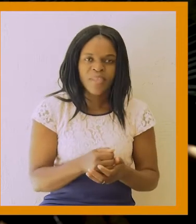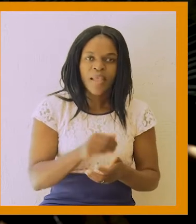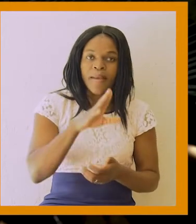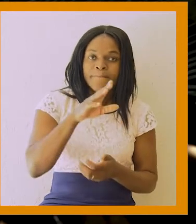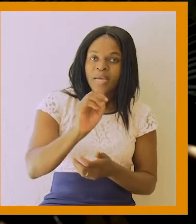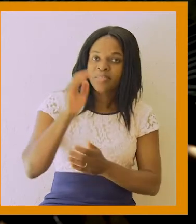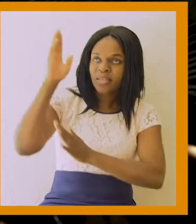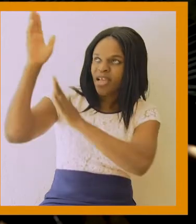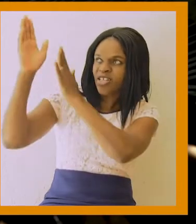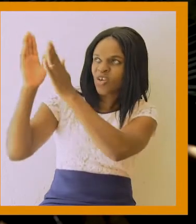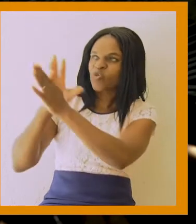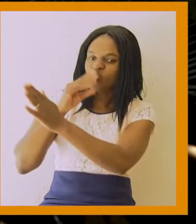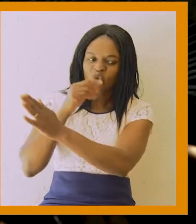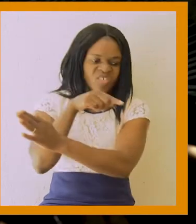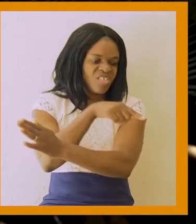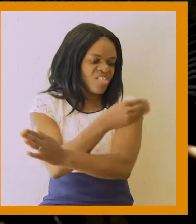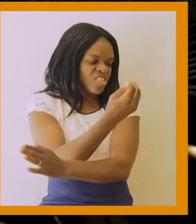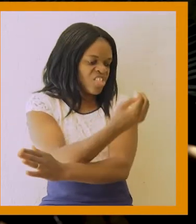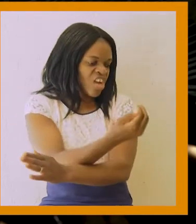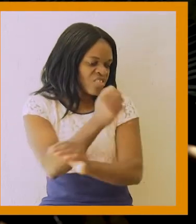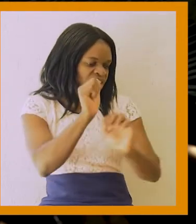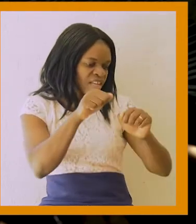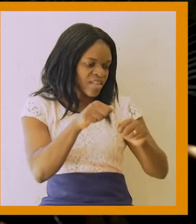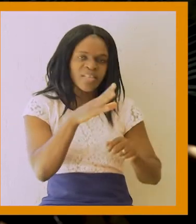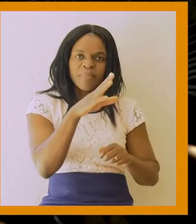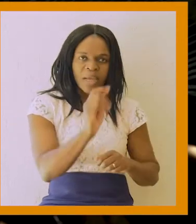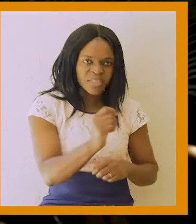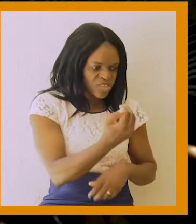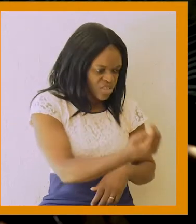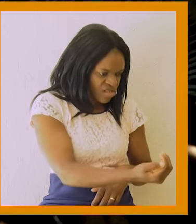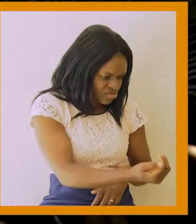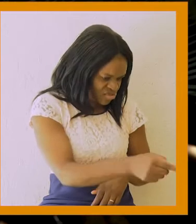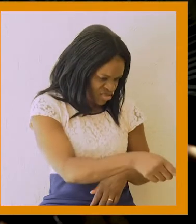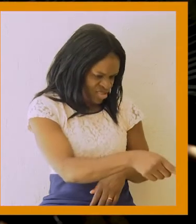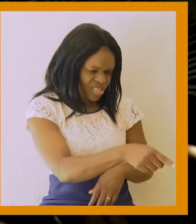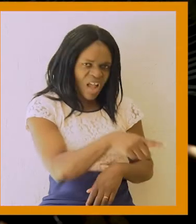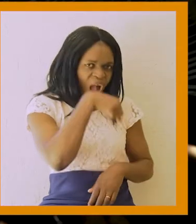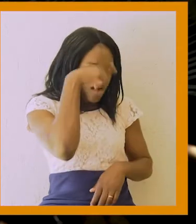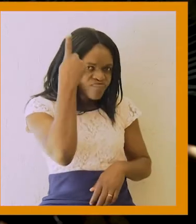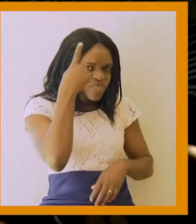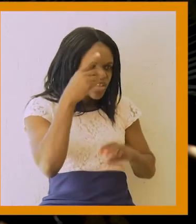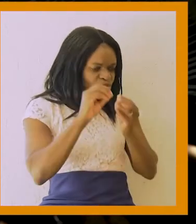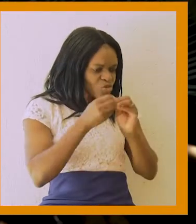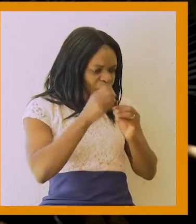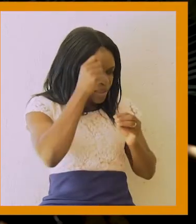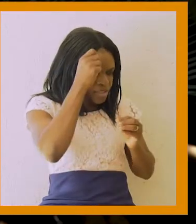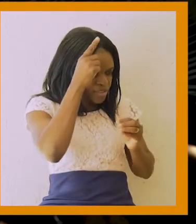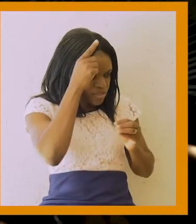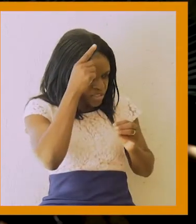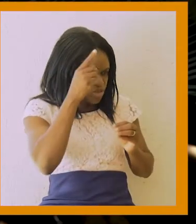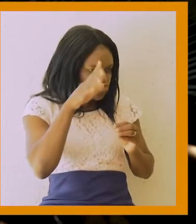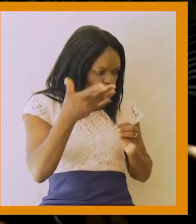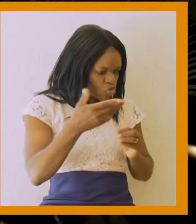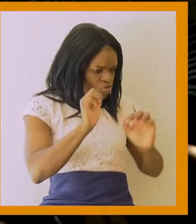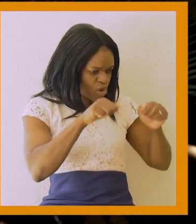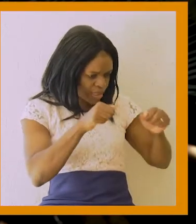ones who would say, she agreed. Yet, they are not even capacitated enough to make a decision